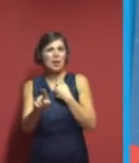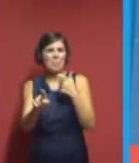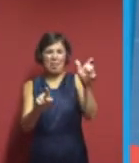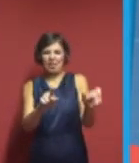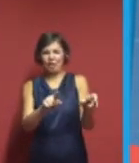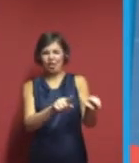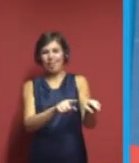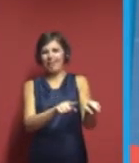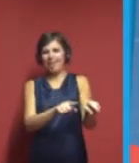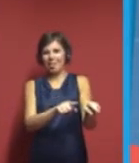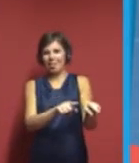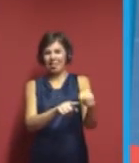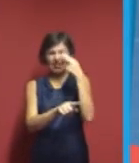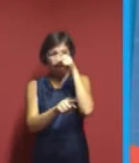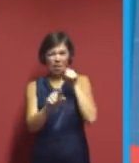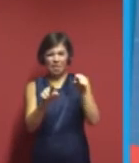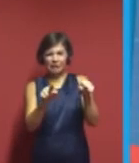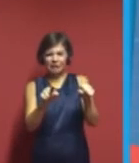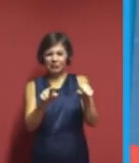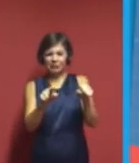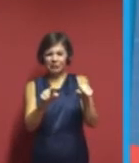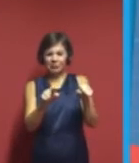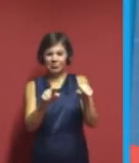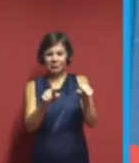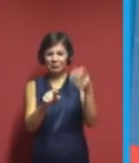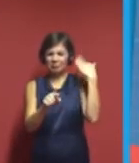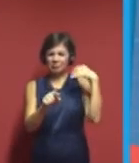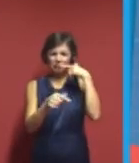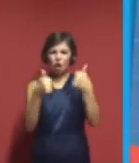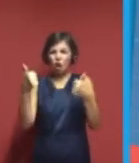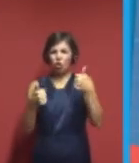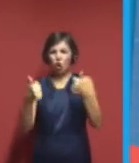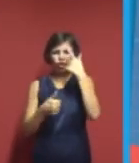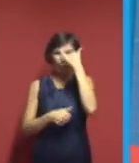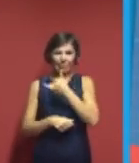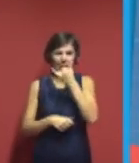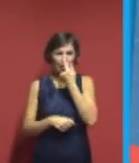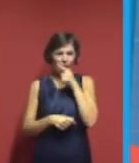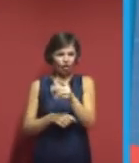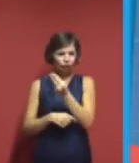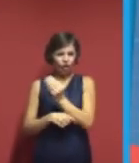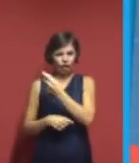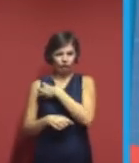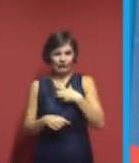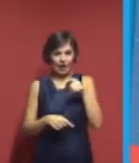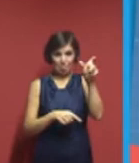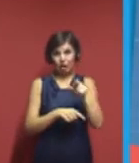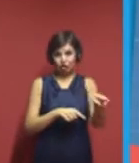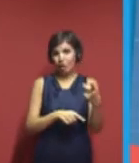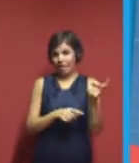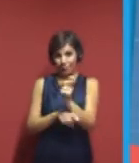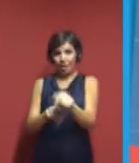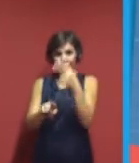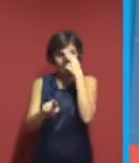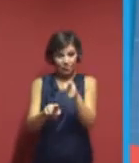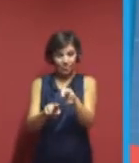scientists promoted by Intel, has been won by a project of a self-driving car, a low-cost self-driving car, and